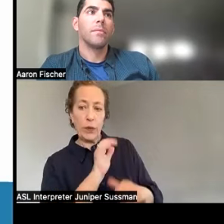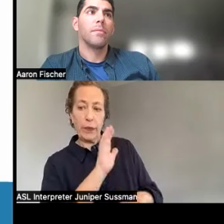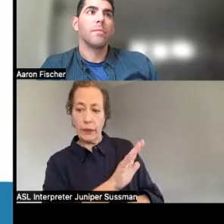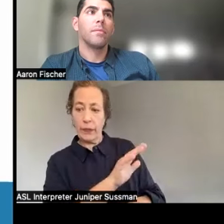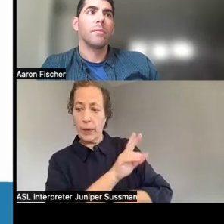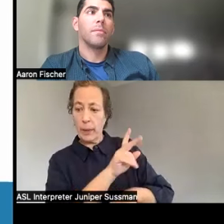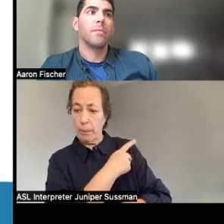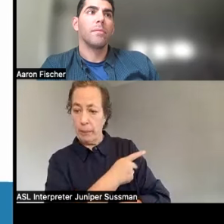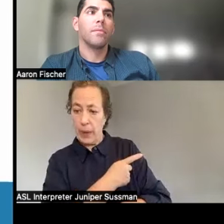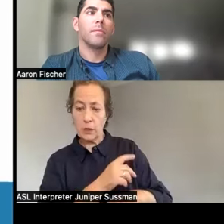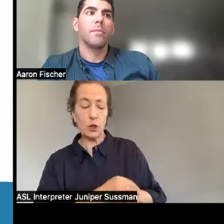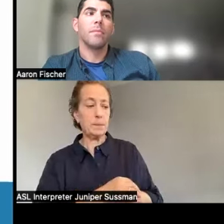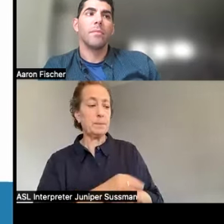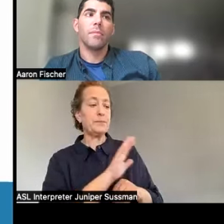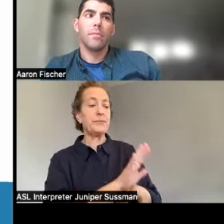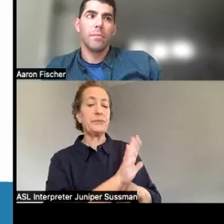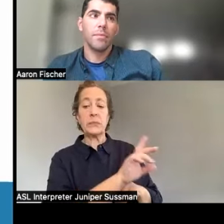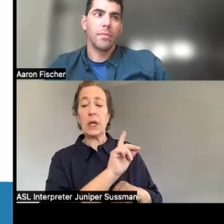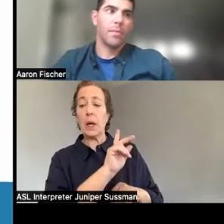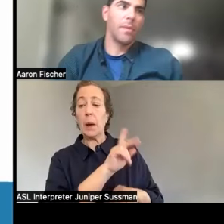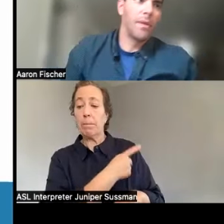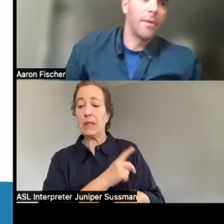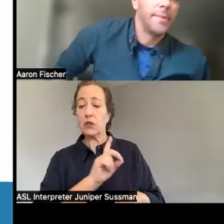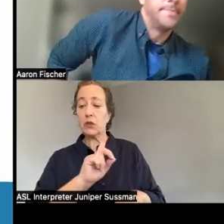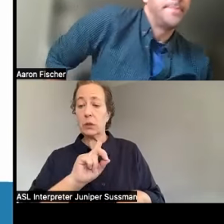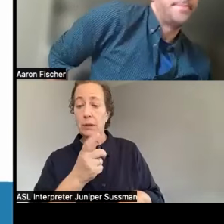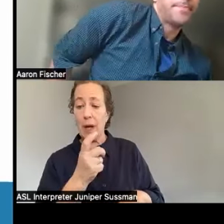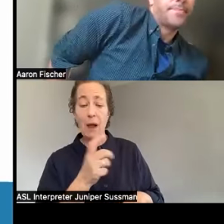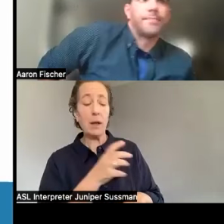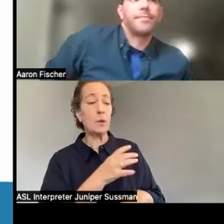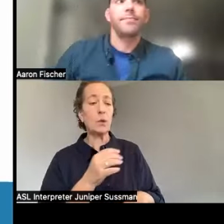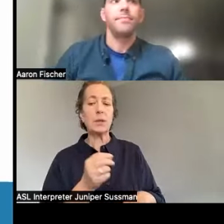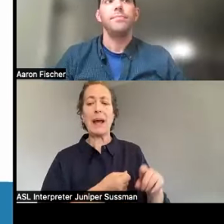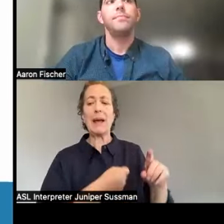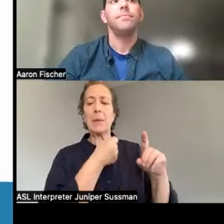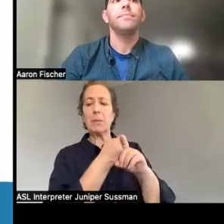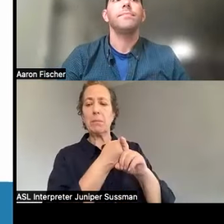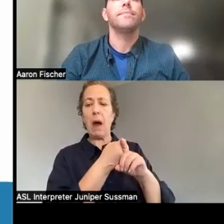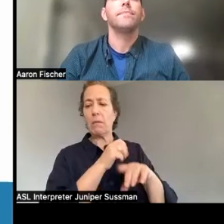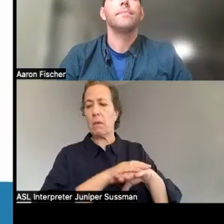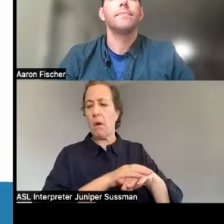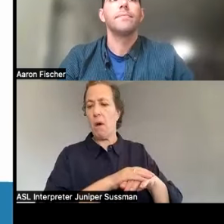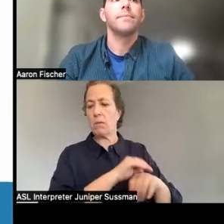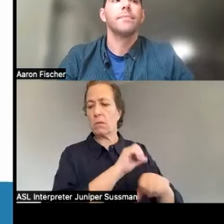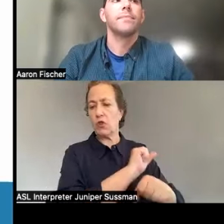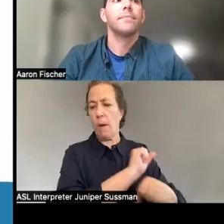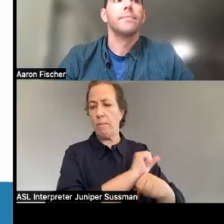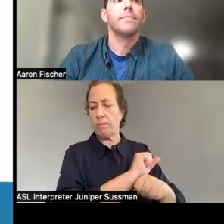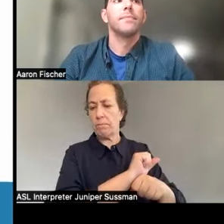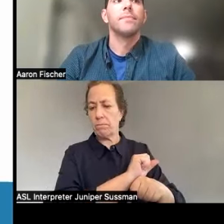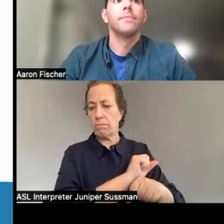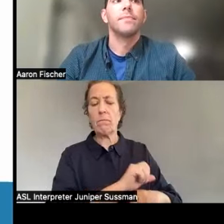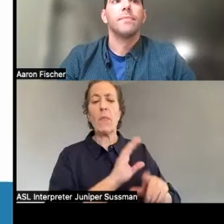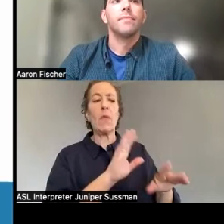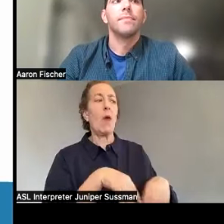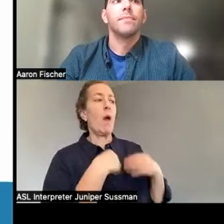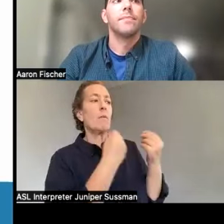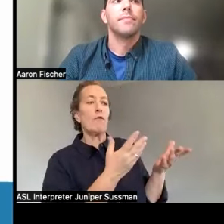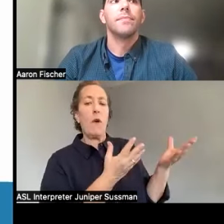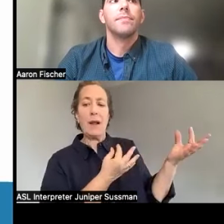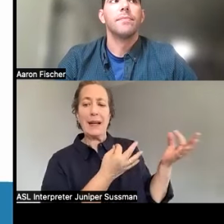patient's diagnosis, and the impact it has on them at work. provide an explanation of how the